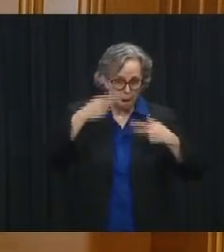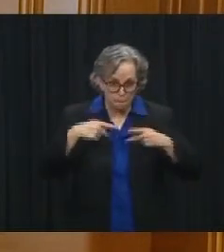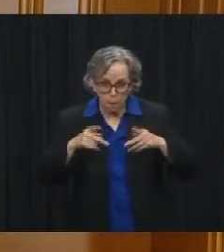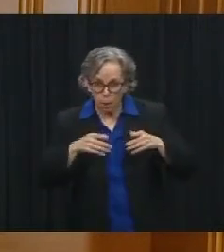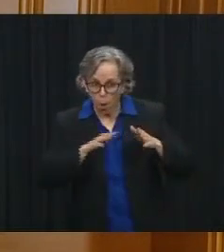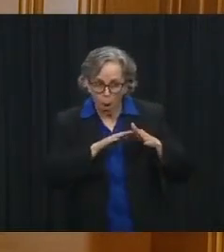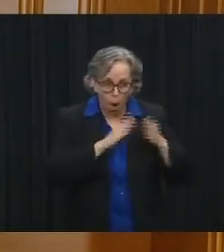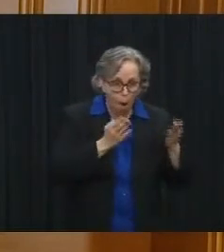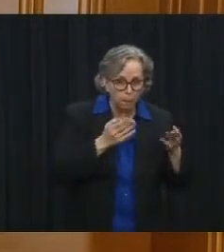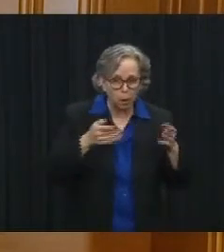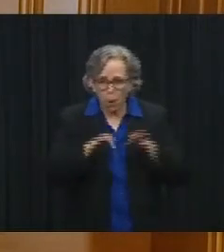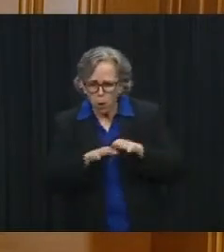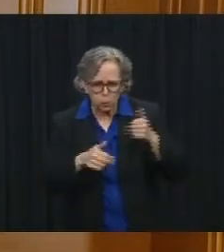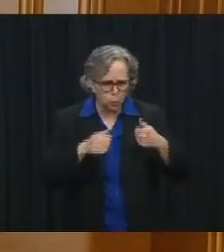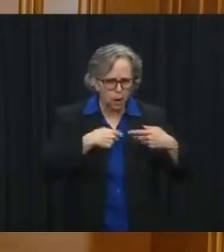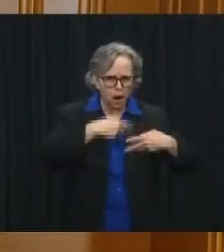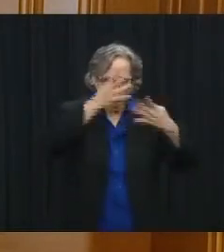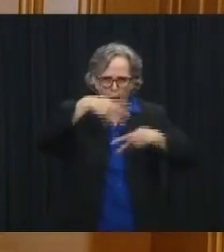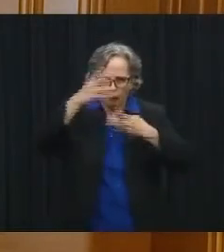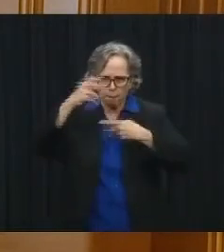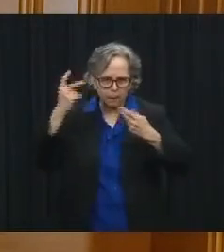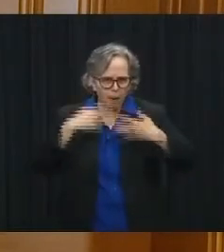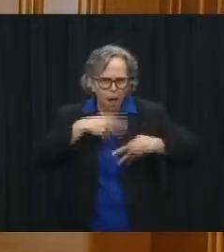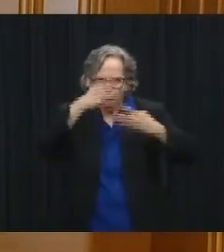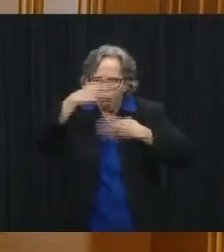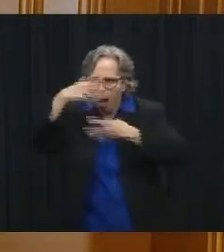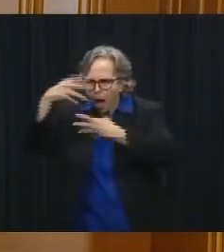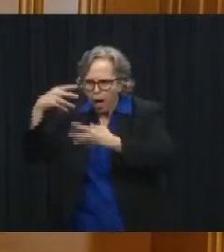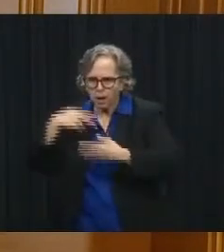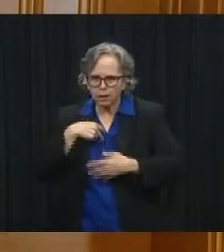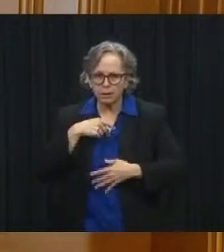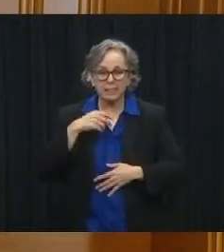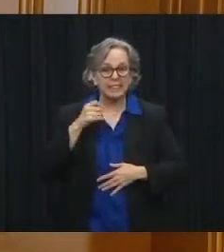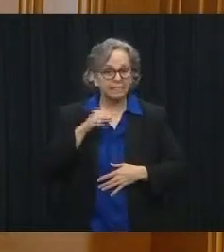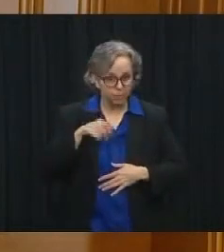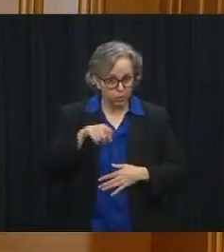closed. If you fall under an exception,